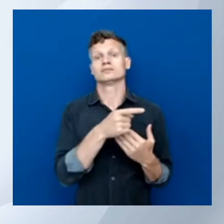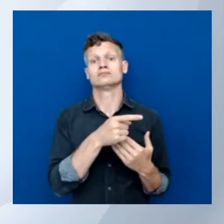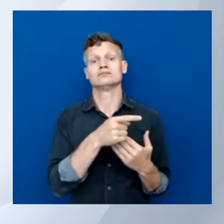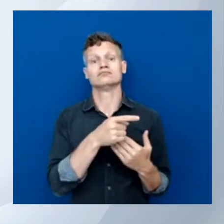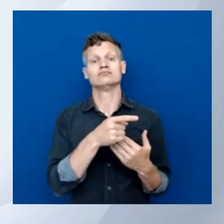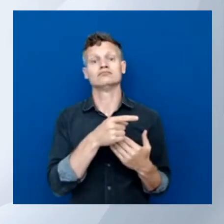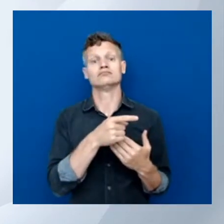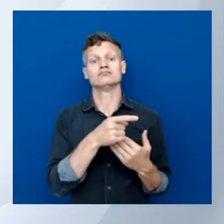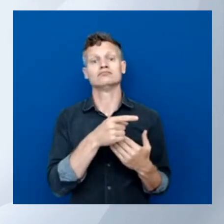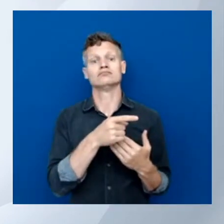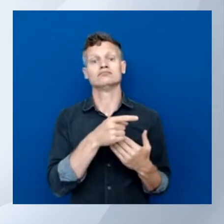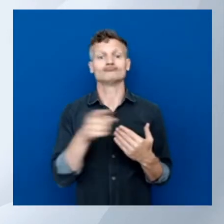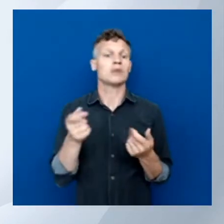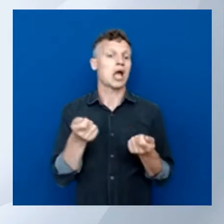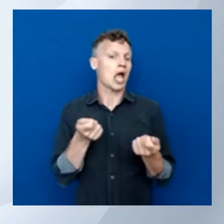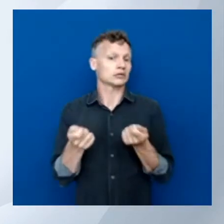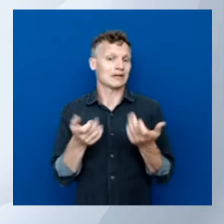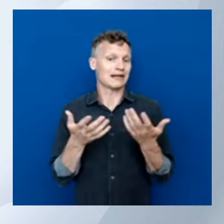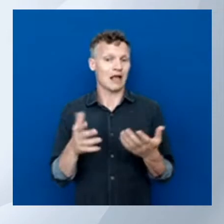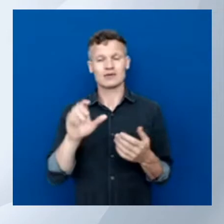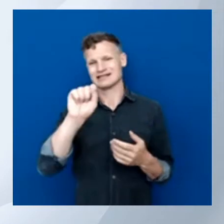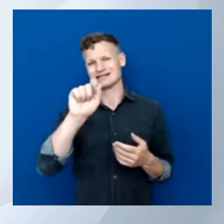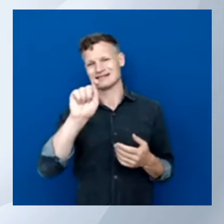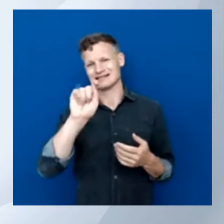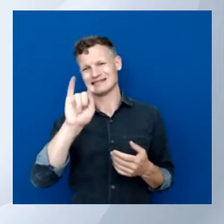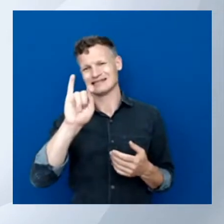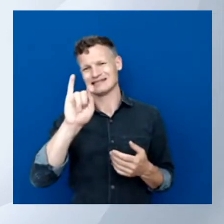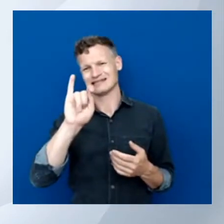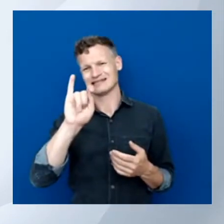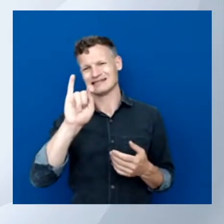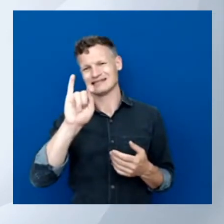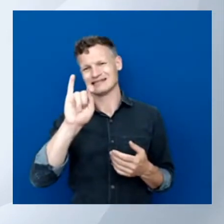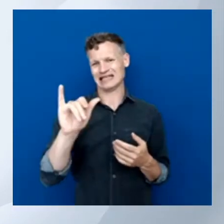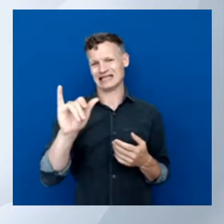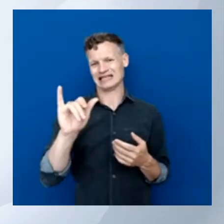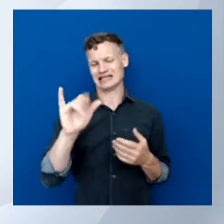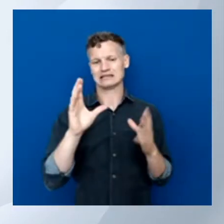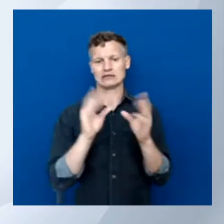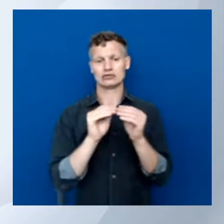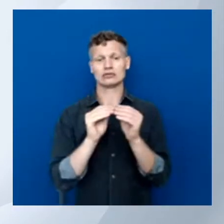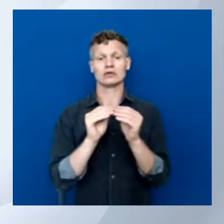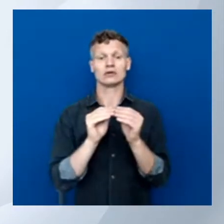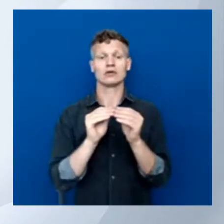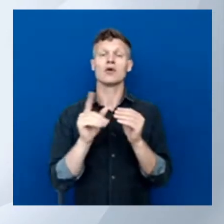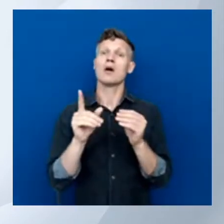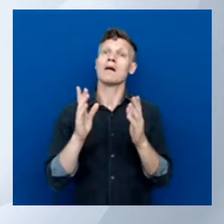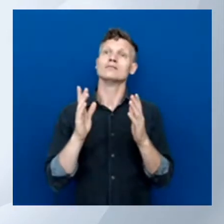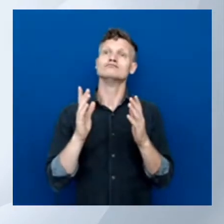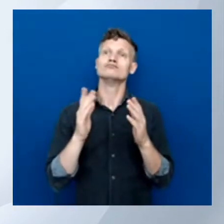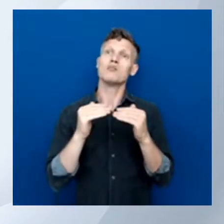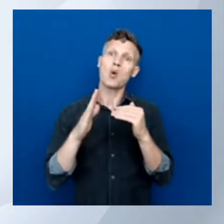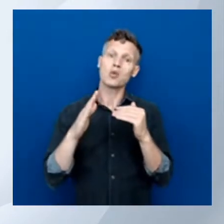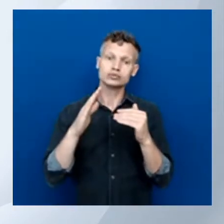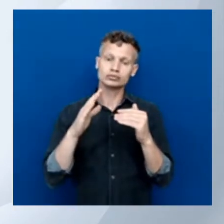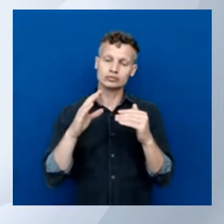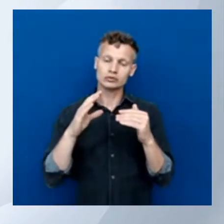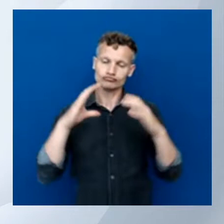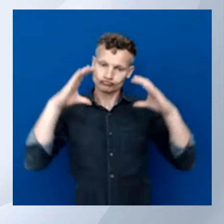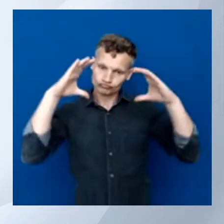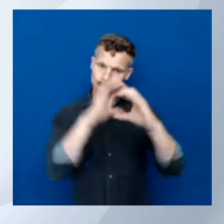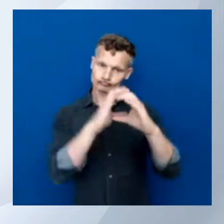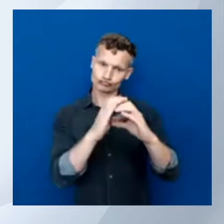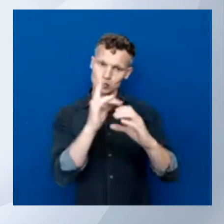should be kind of persisted to one server at all times. This is mostly just a setting in a load balancer, thankfully,